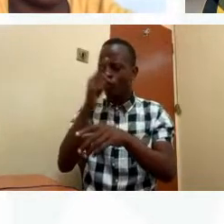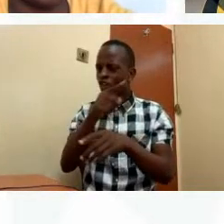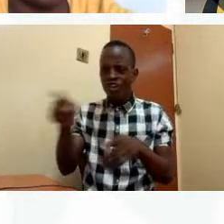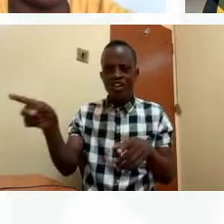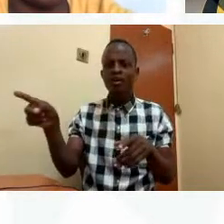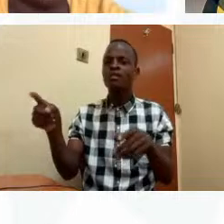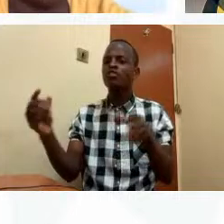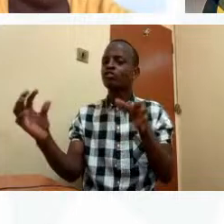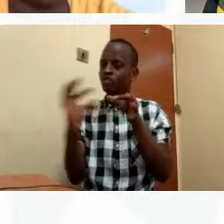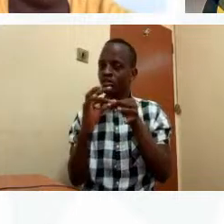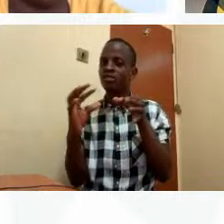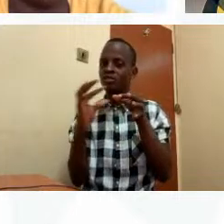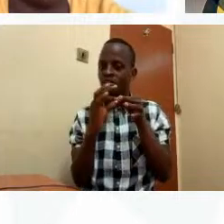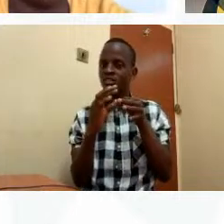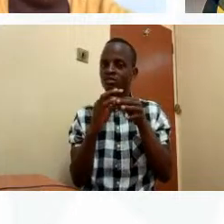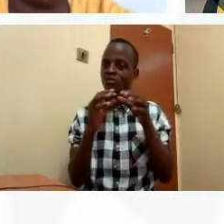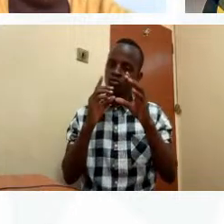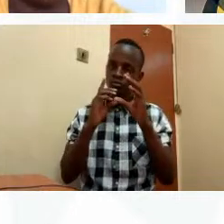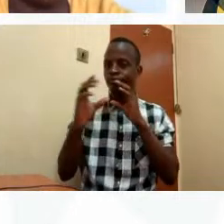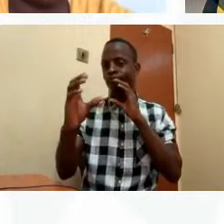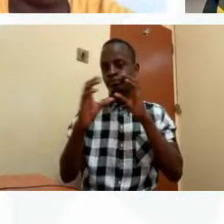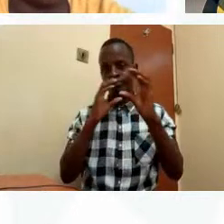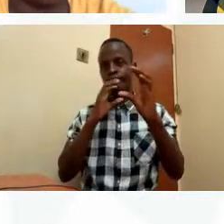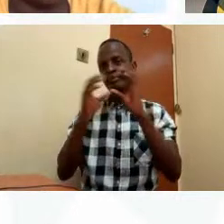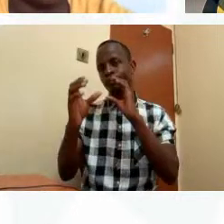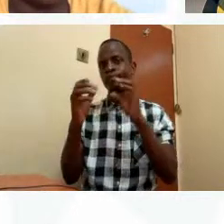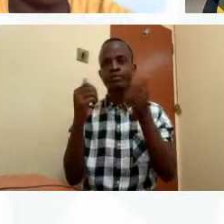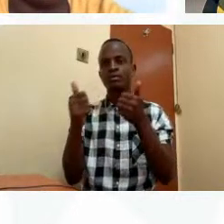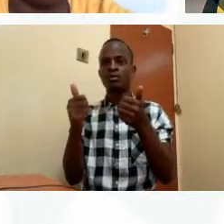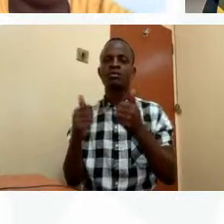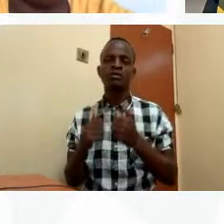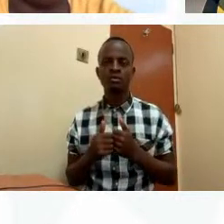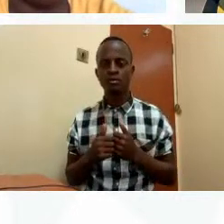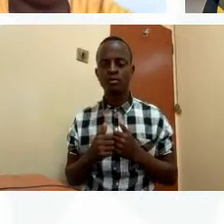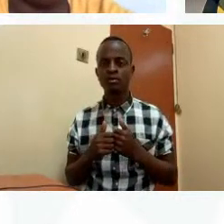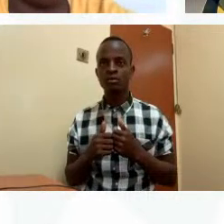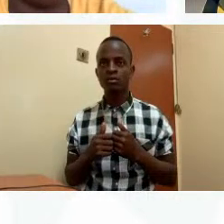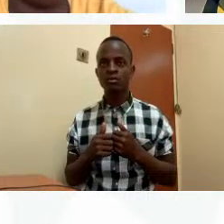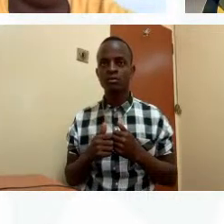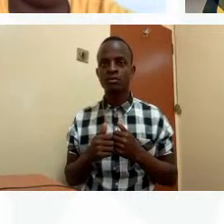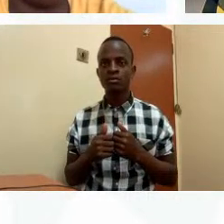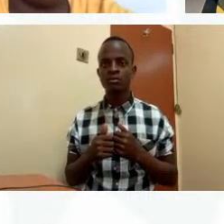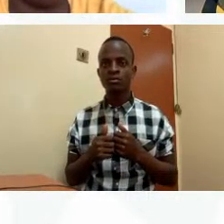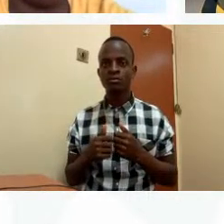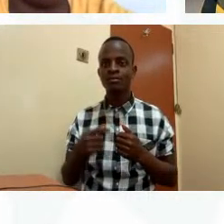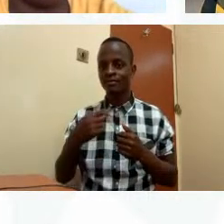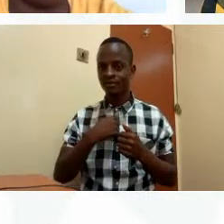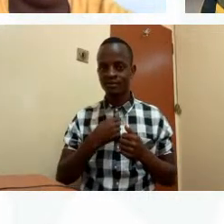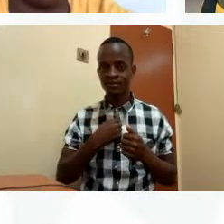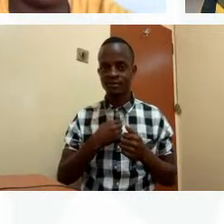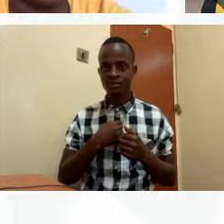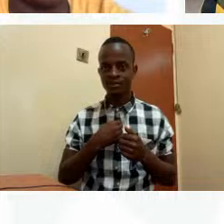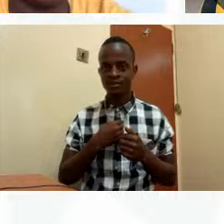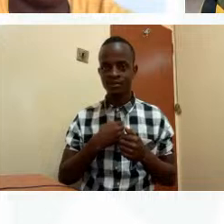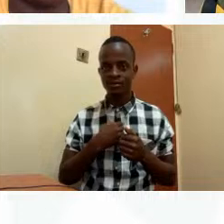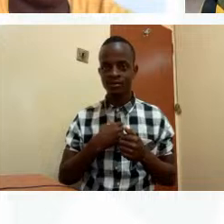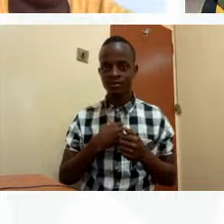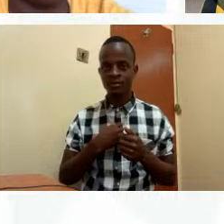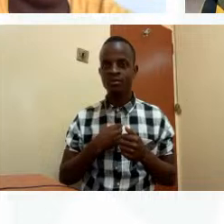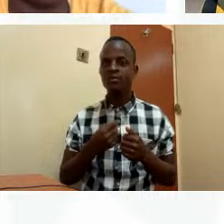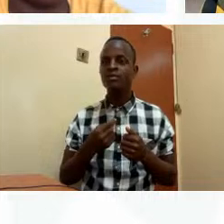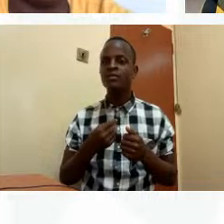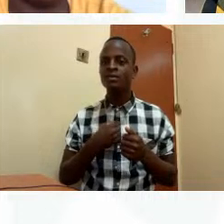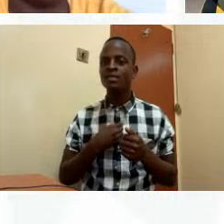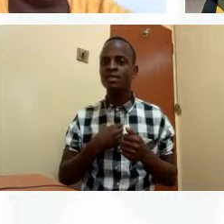and be part of that. Saying that, I want to salute Gawa Clinic. Yeah, I think they have